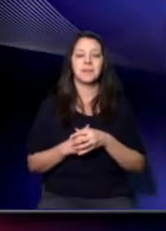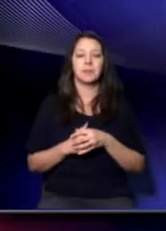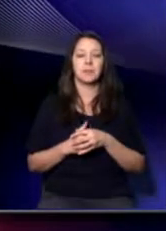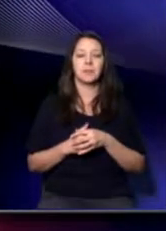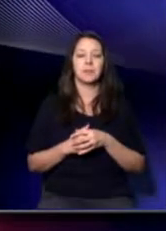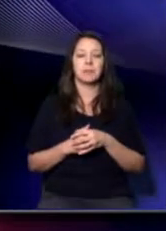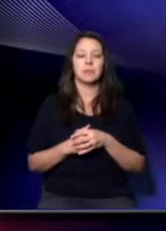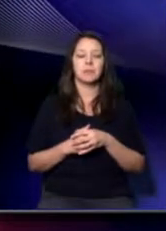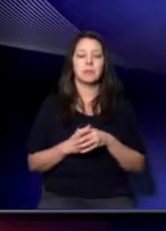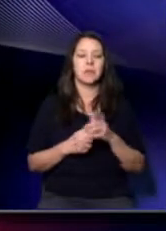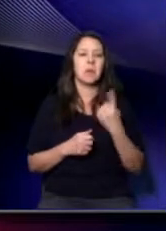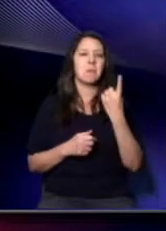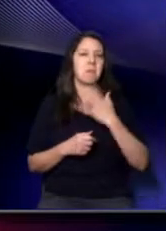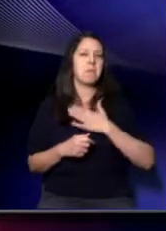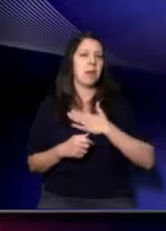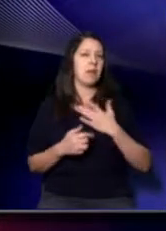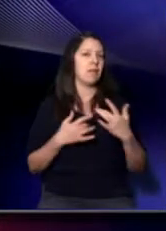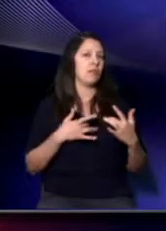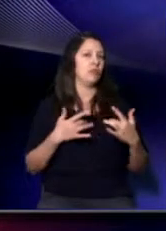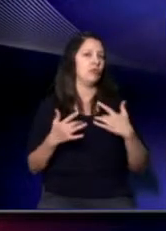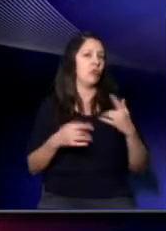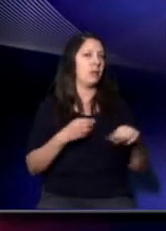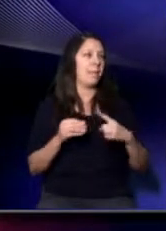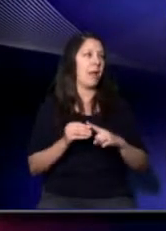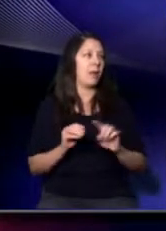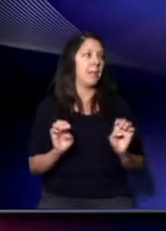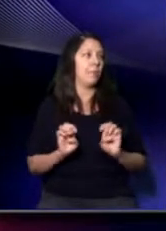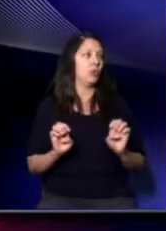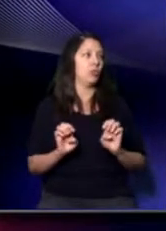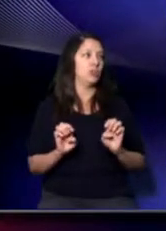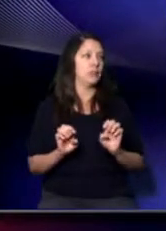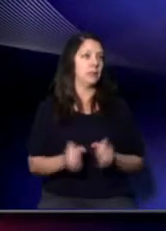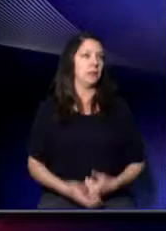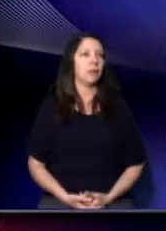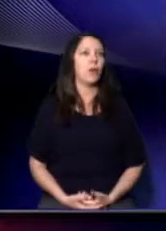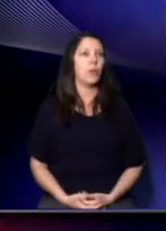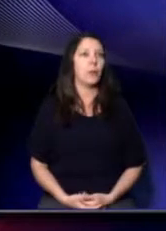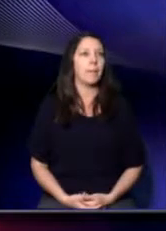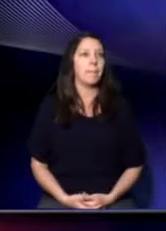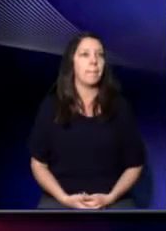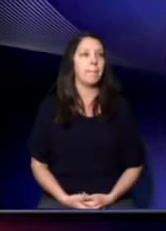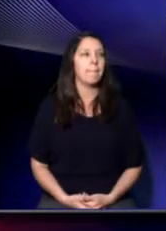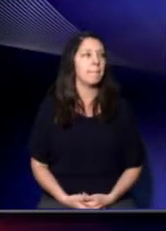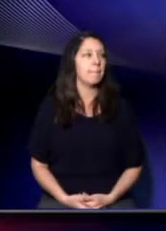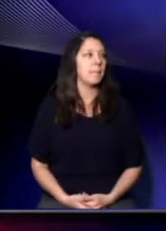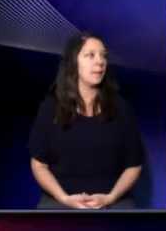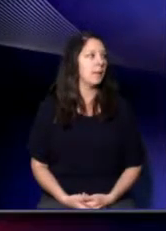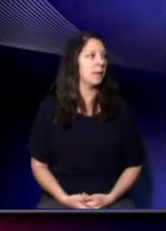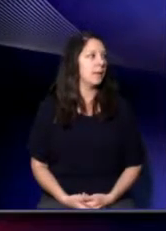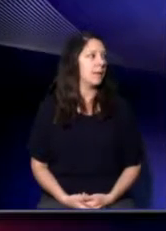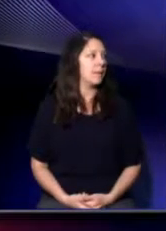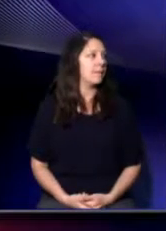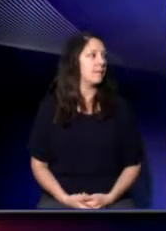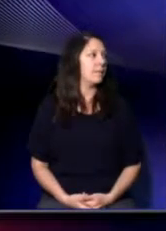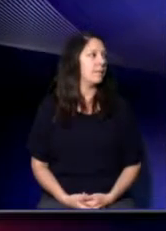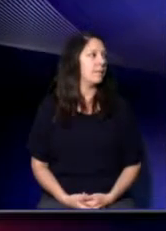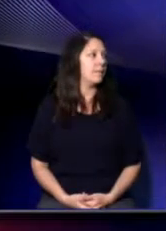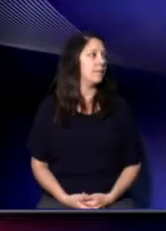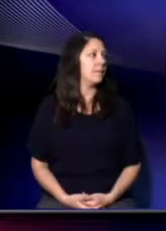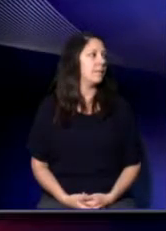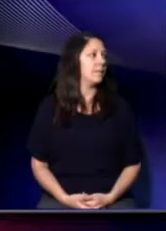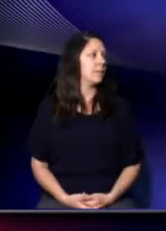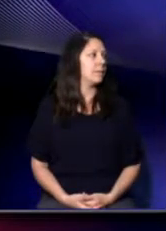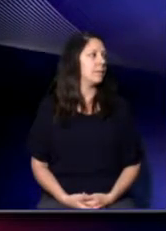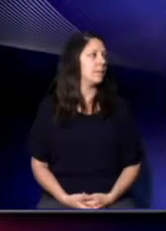So one of my concerns is regarding emergency situations. In the case of a power outage, how is an